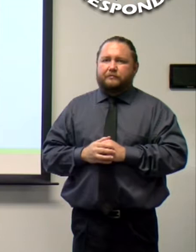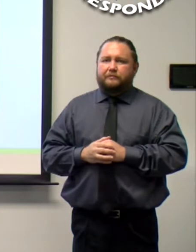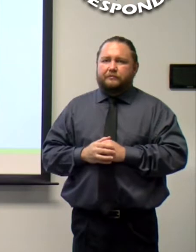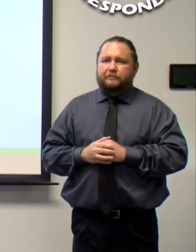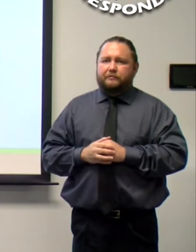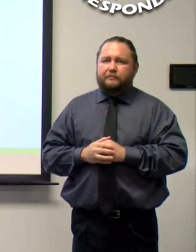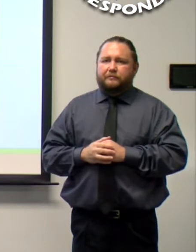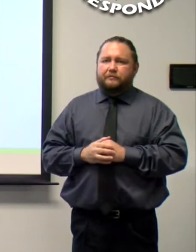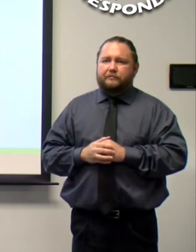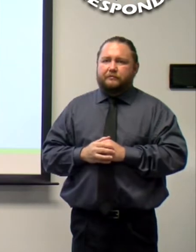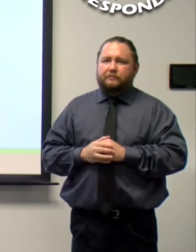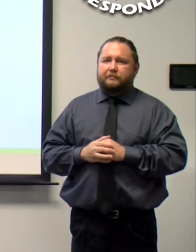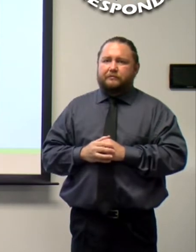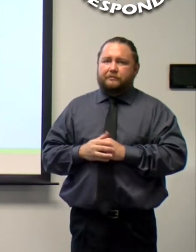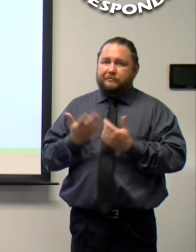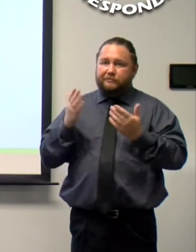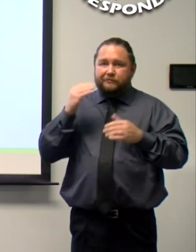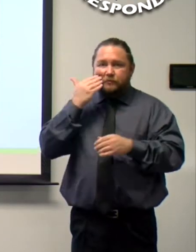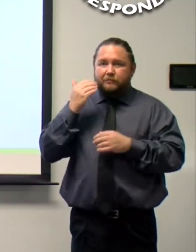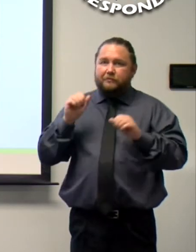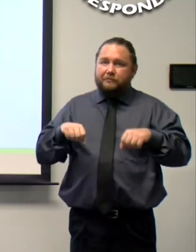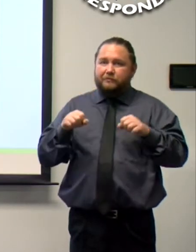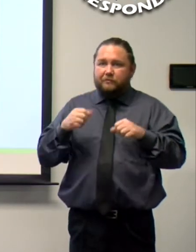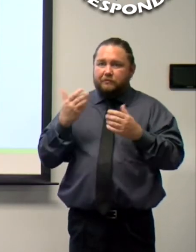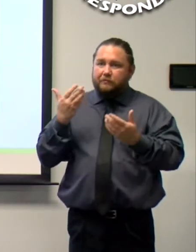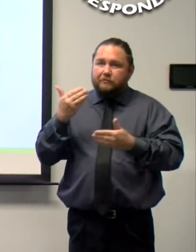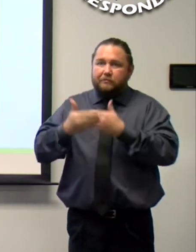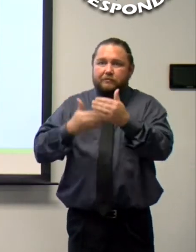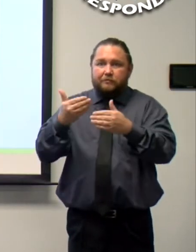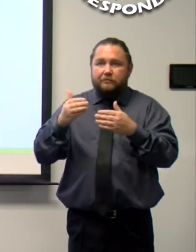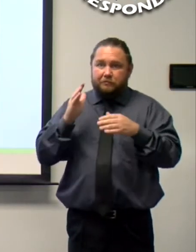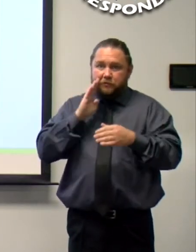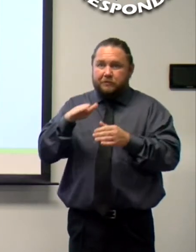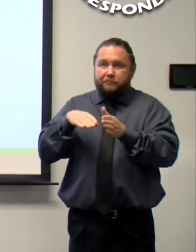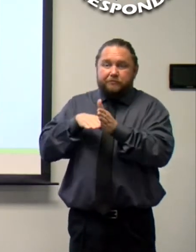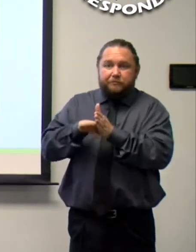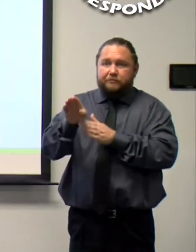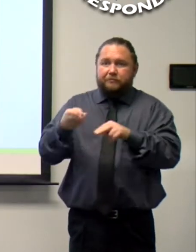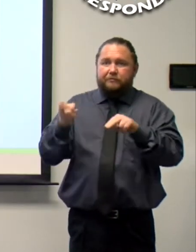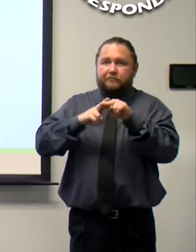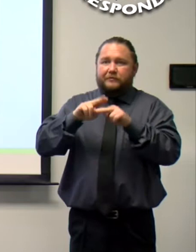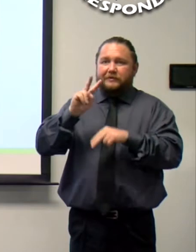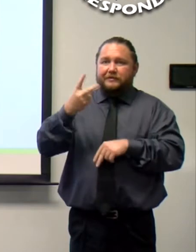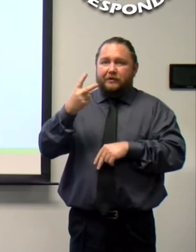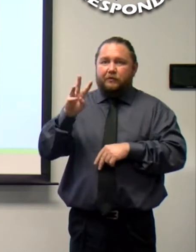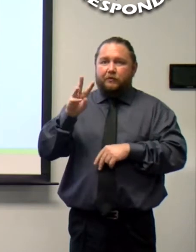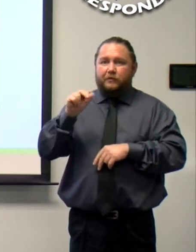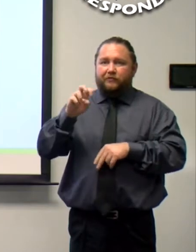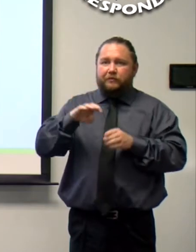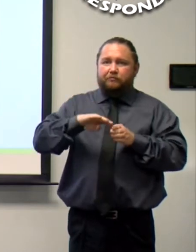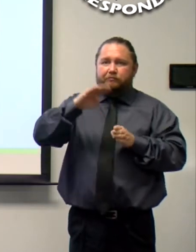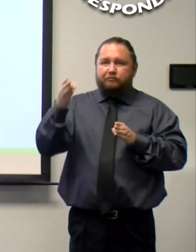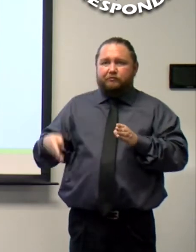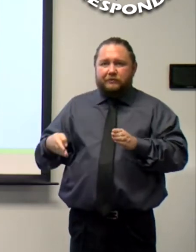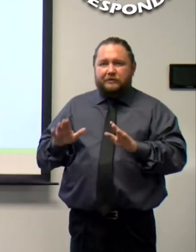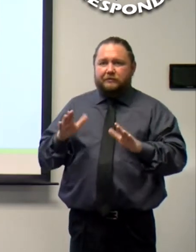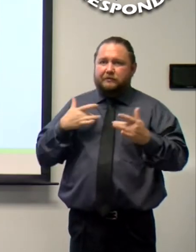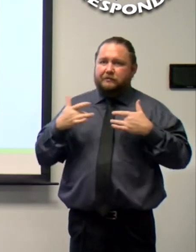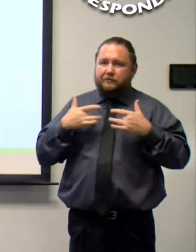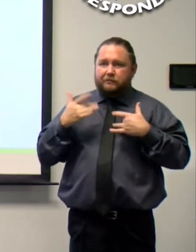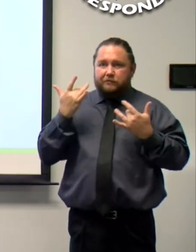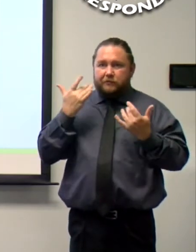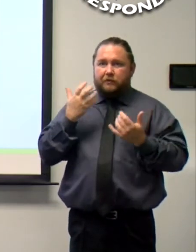surge as there's more social contact or as the weather gets cooler in the fall. Some coronaviruses